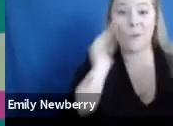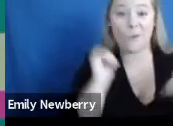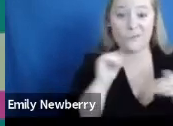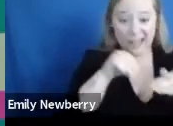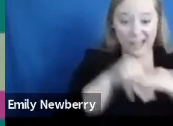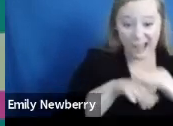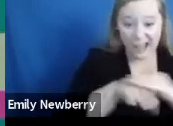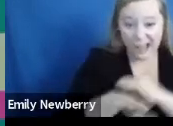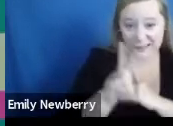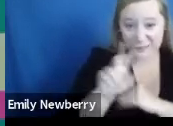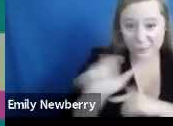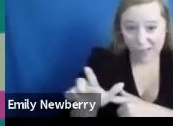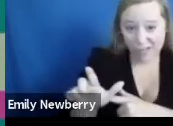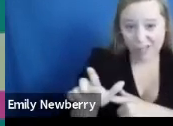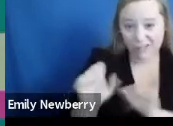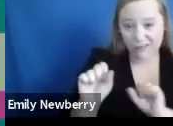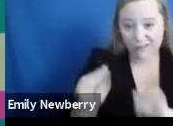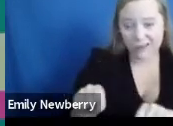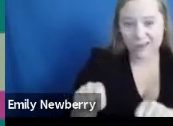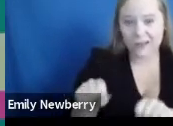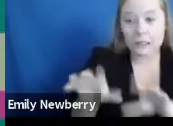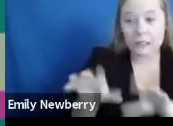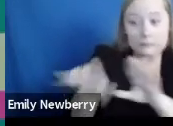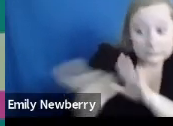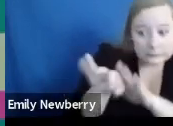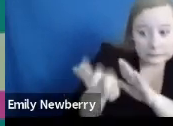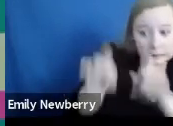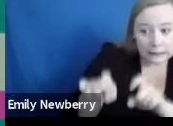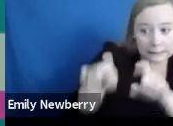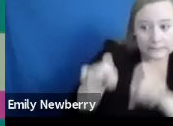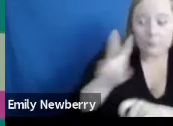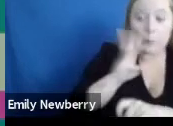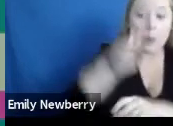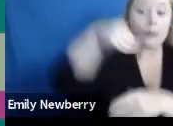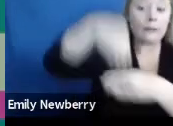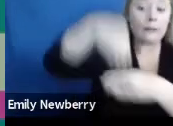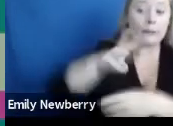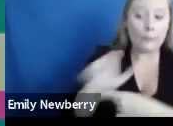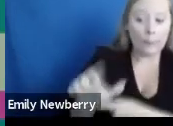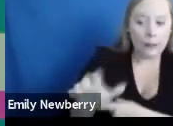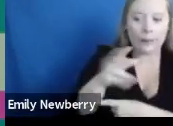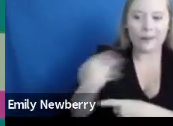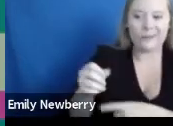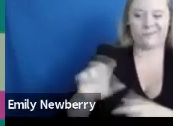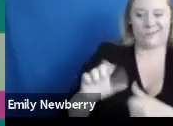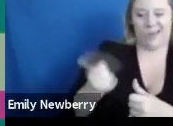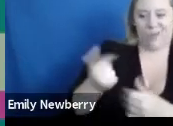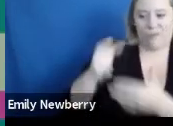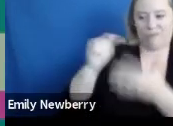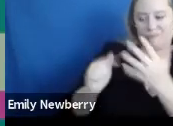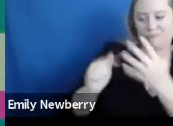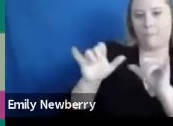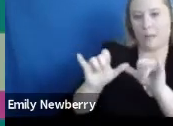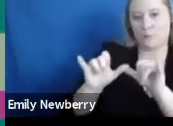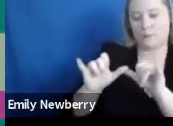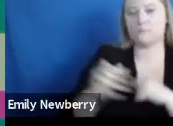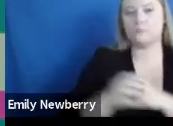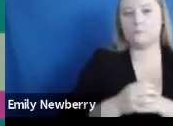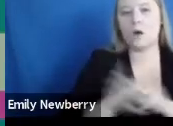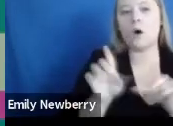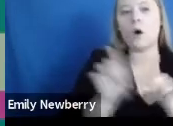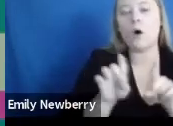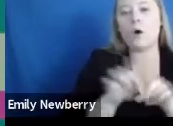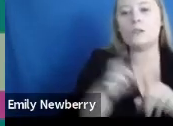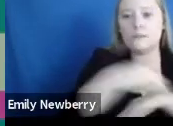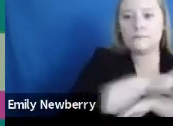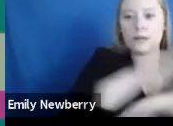wells, sample the water in the well, and do some other measurements. And then also the field